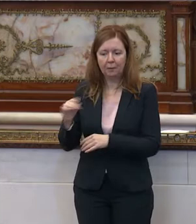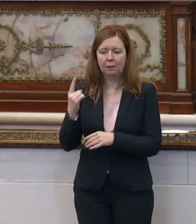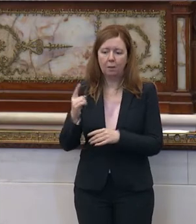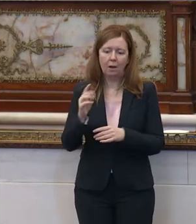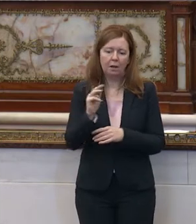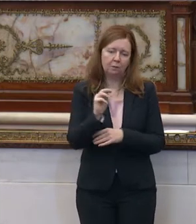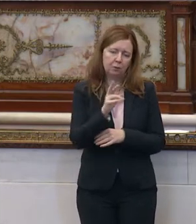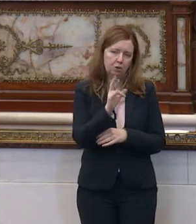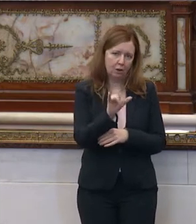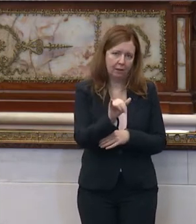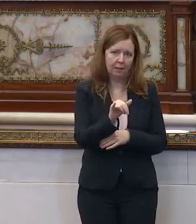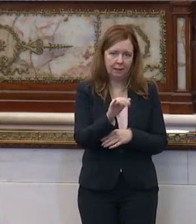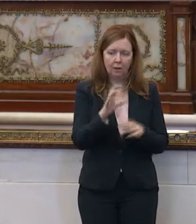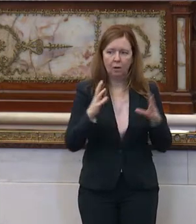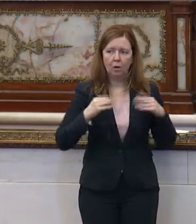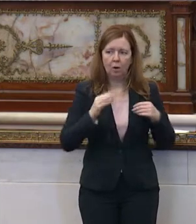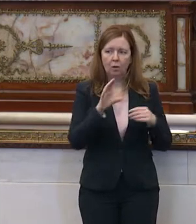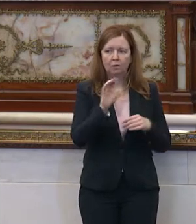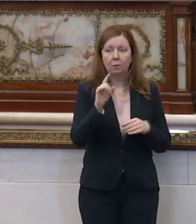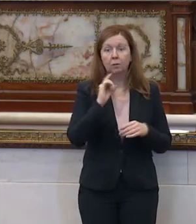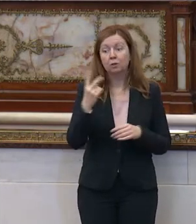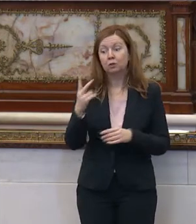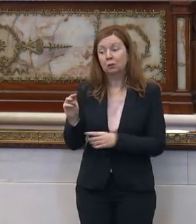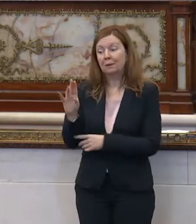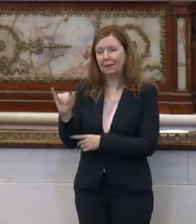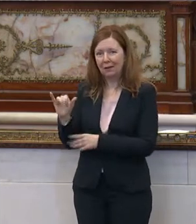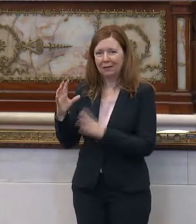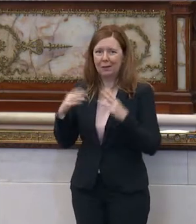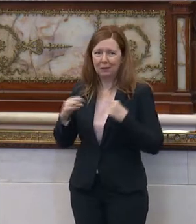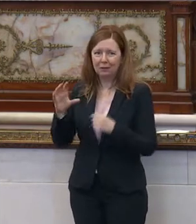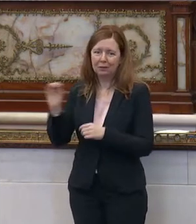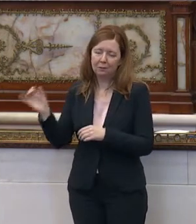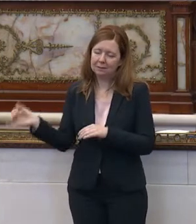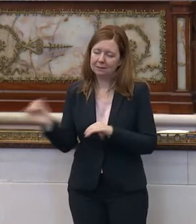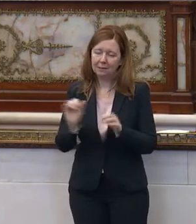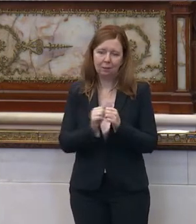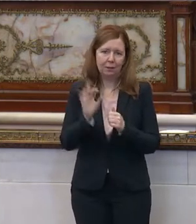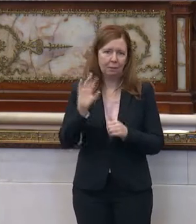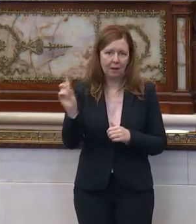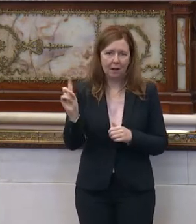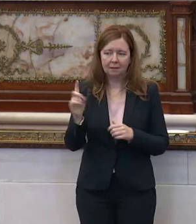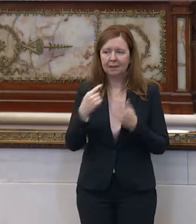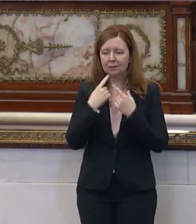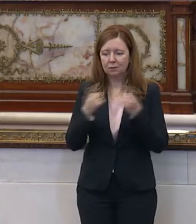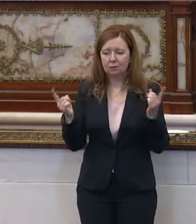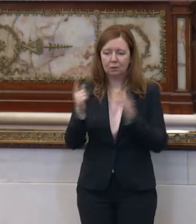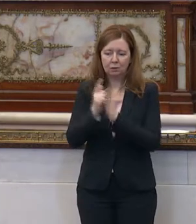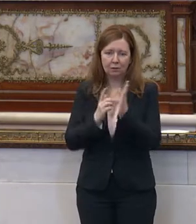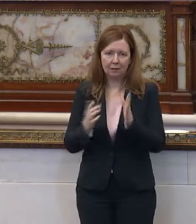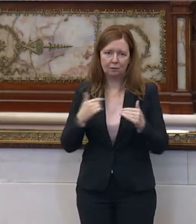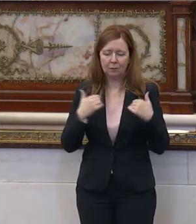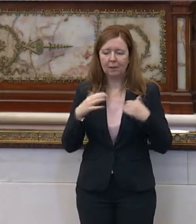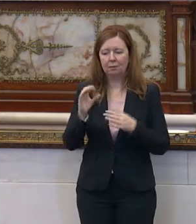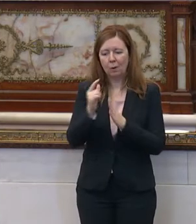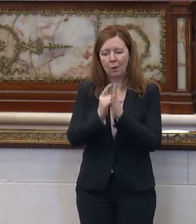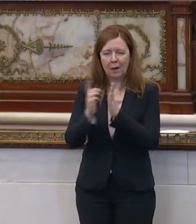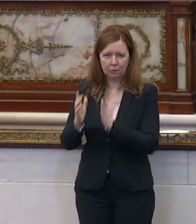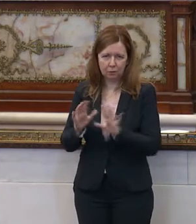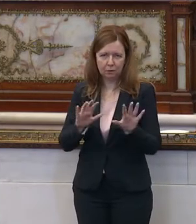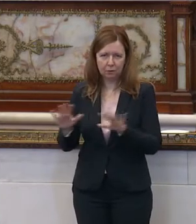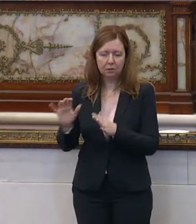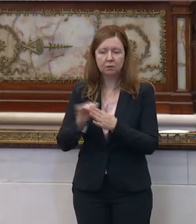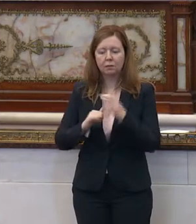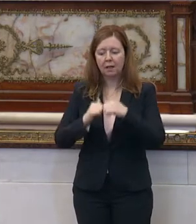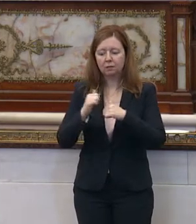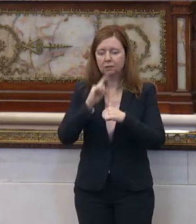majority-owned firm, or sometimes two minority-owned firms. Same thing with bond and disclosure councils. We have co-councils. And so that